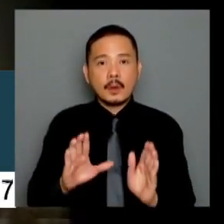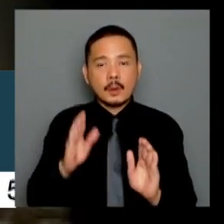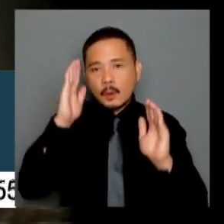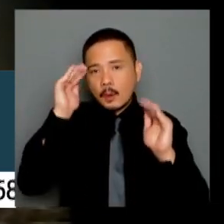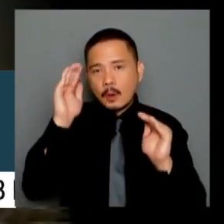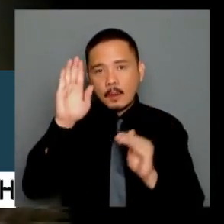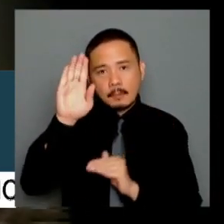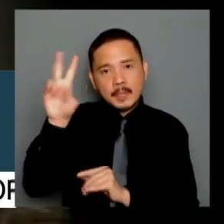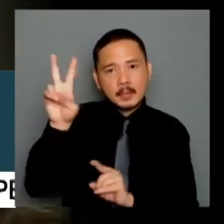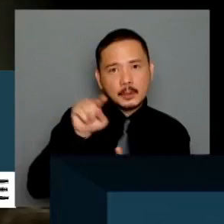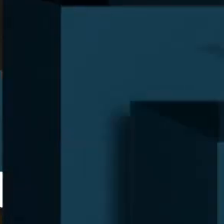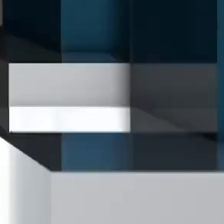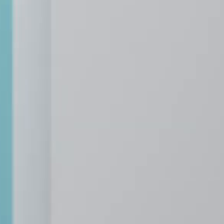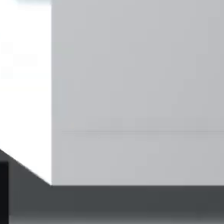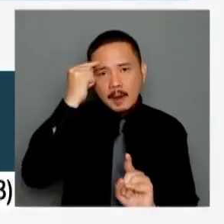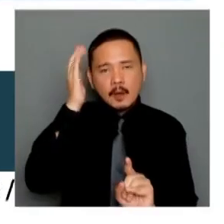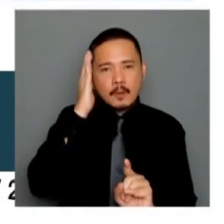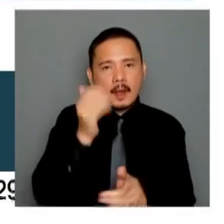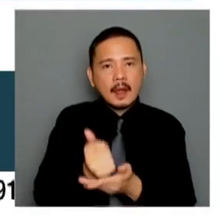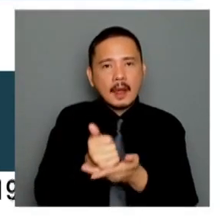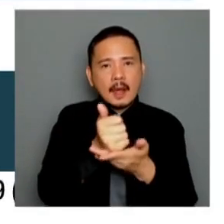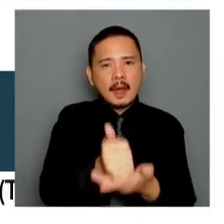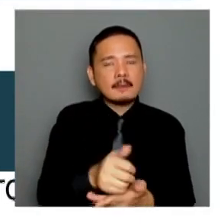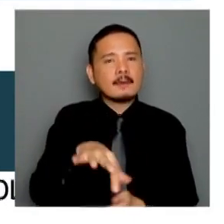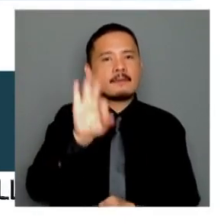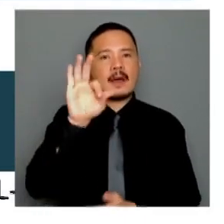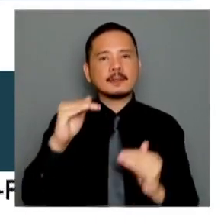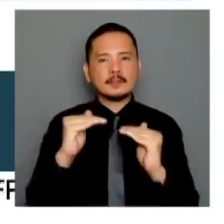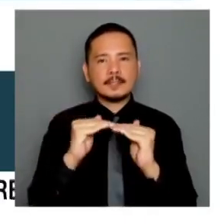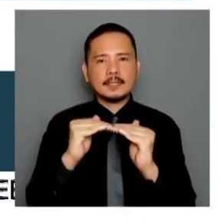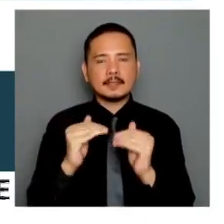justice. We have